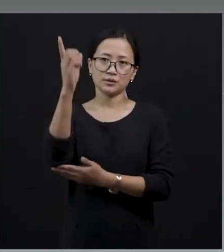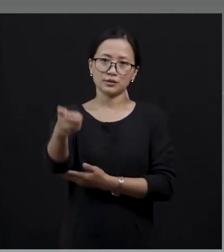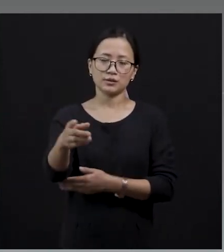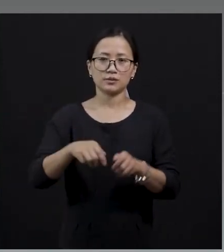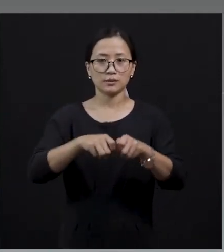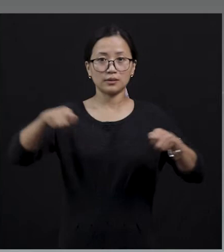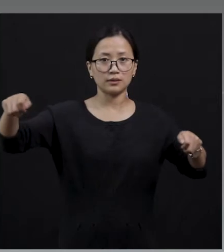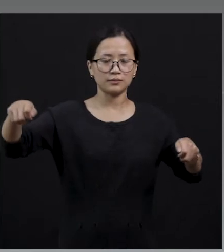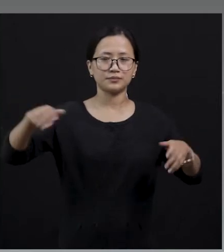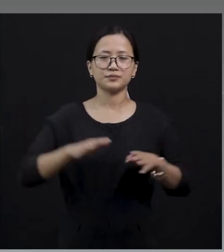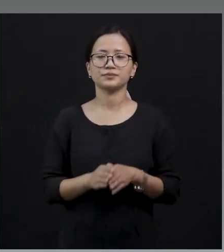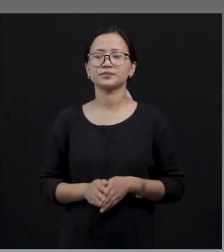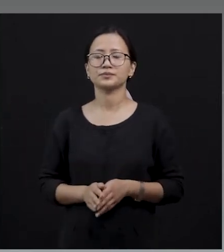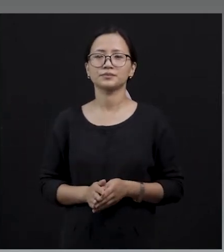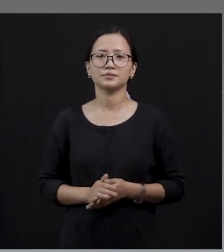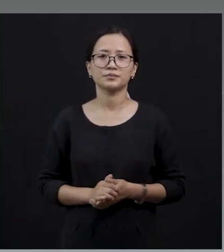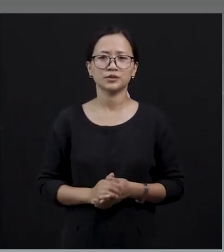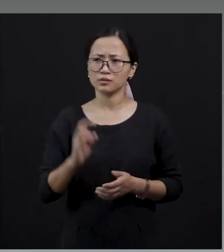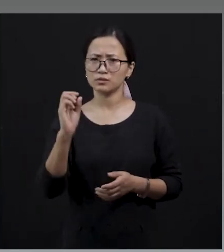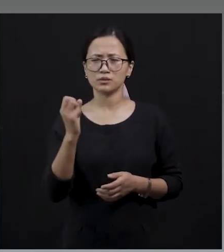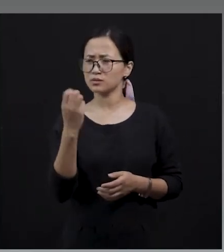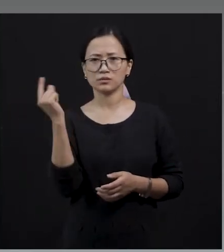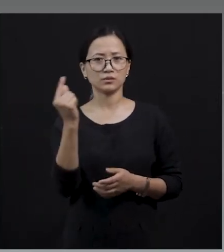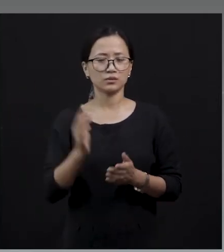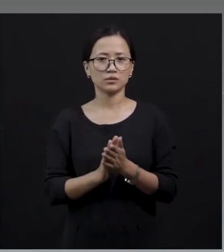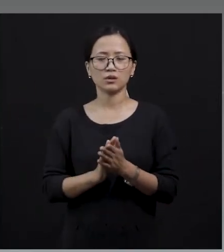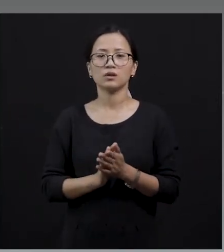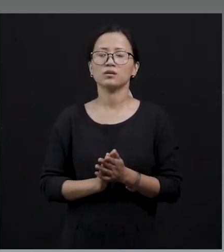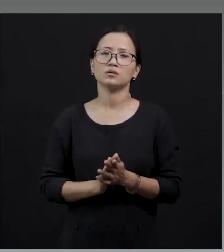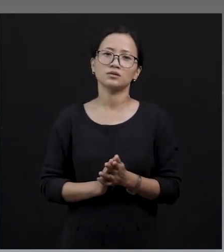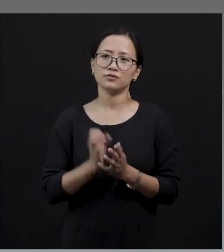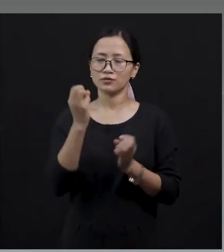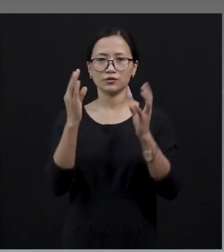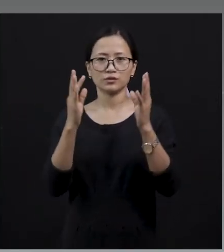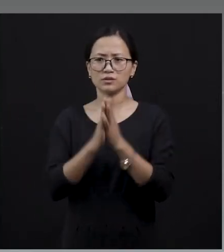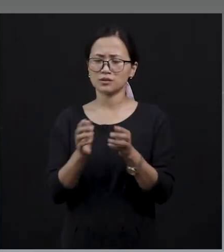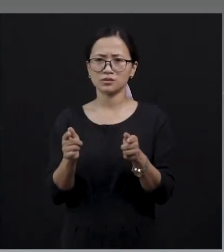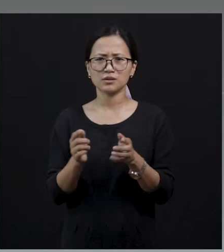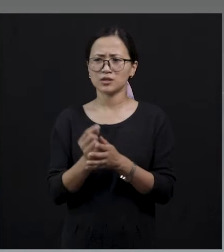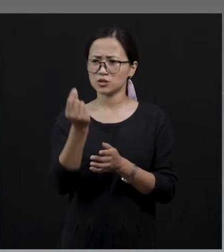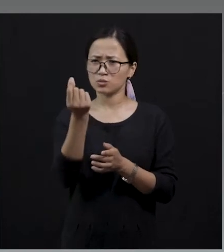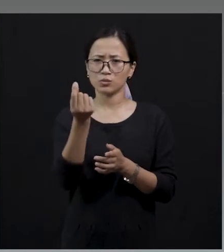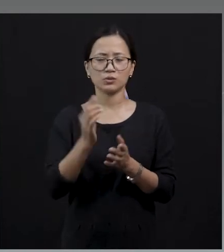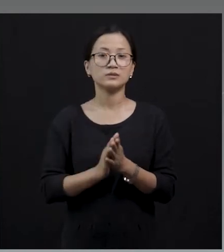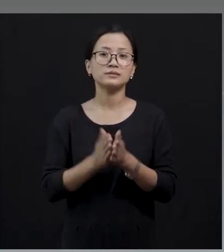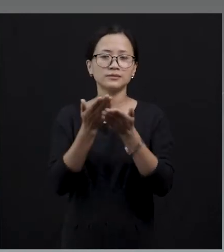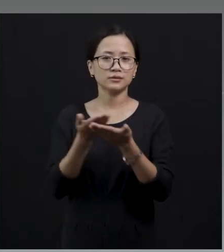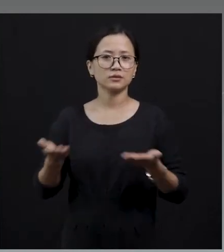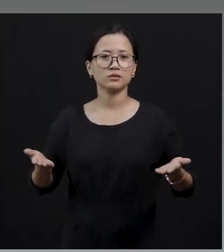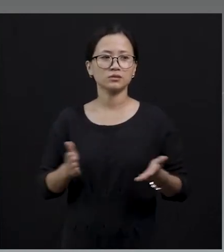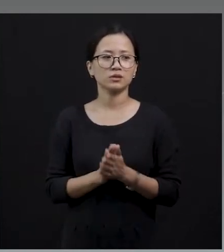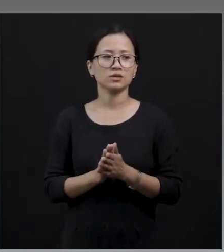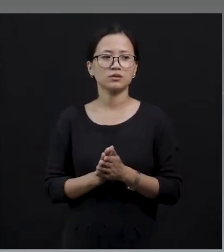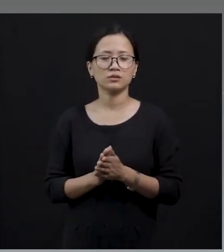And you can even use your fingers. Your fingers can be used to measure small things like this thing. You can measure